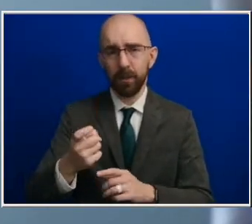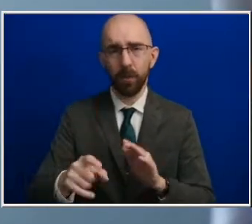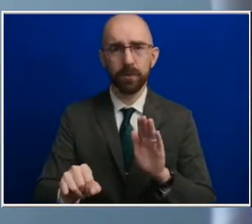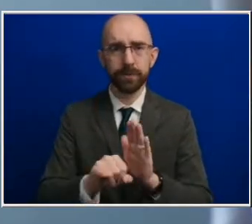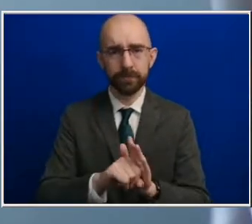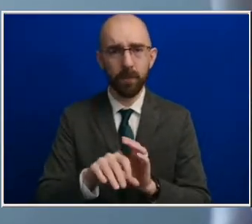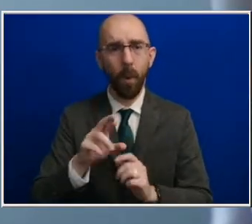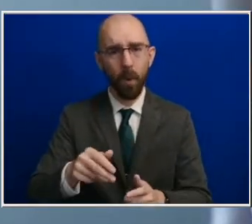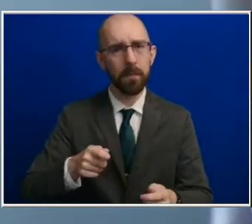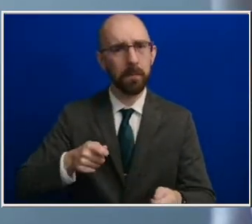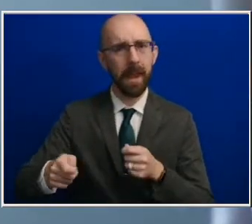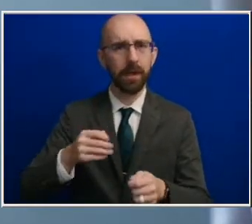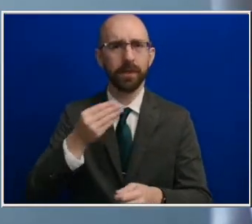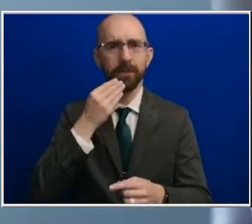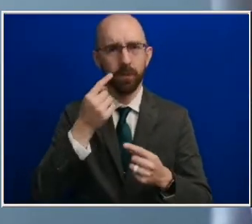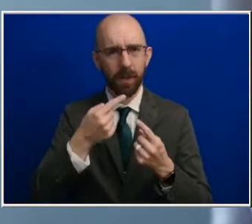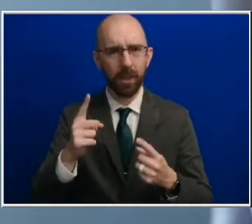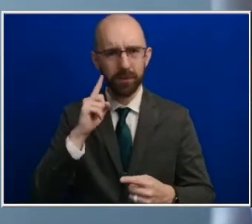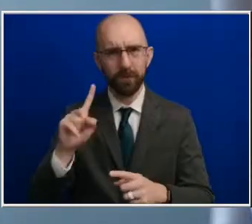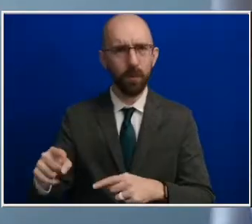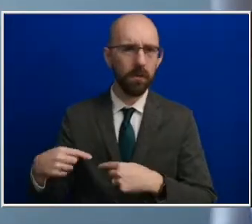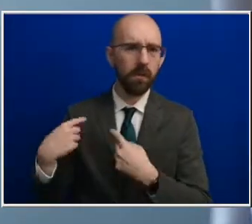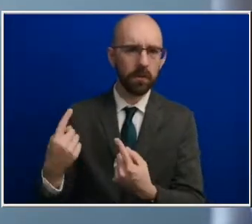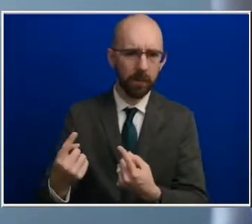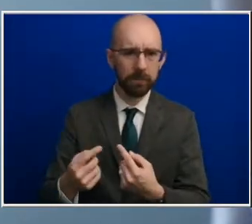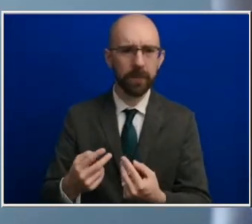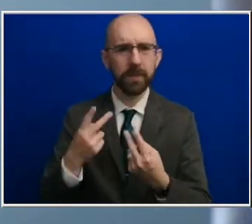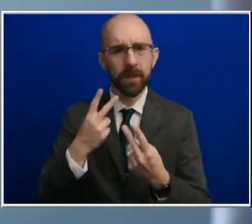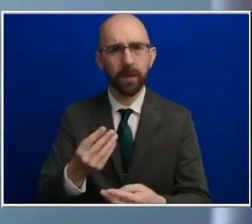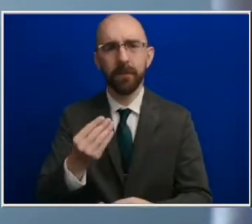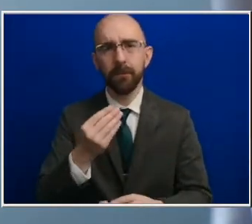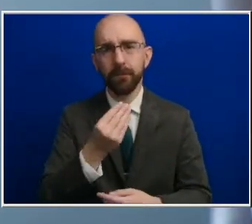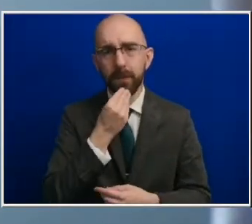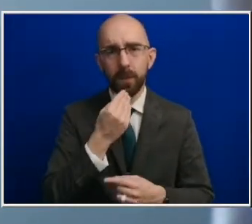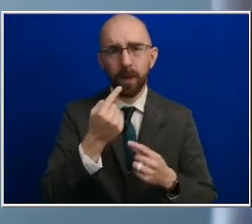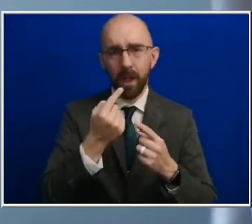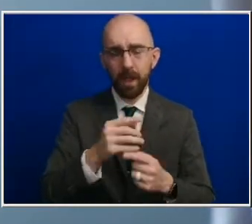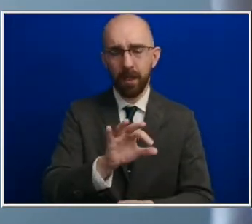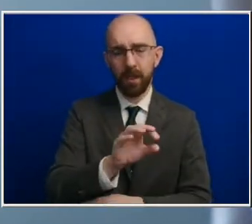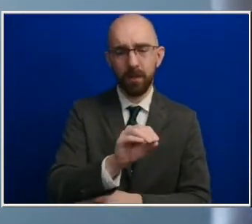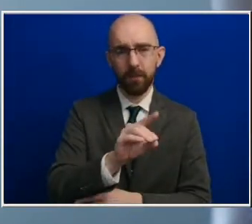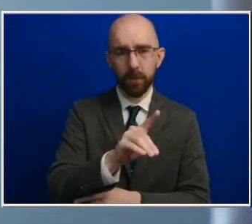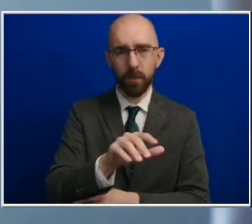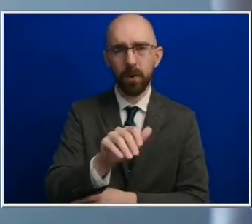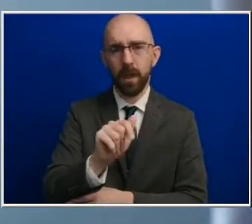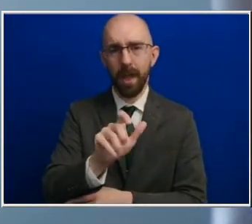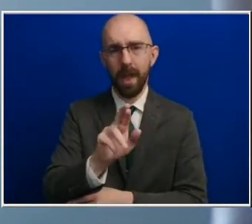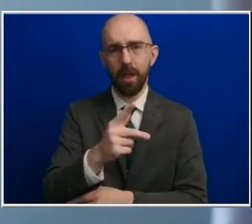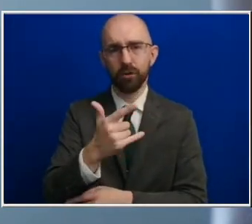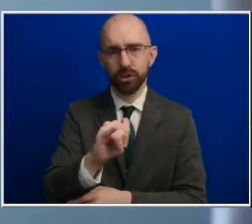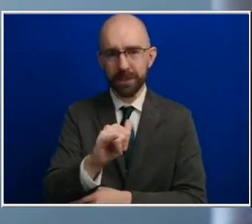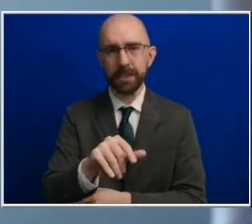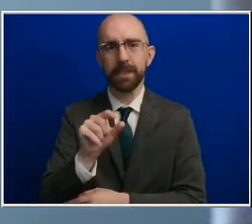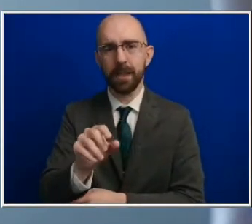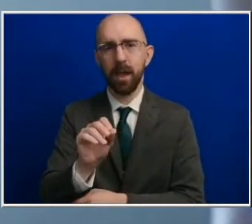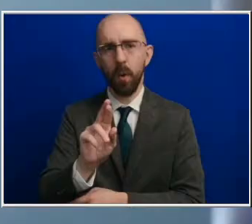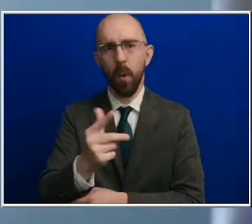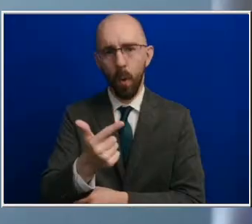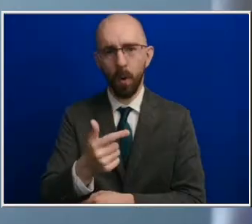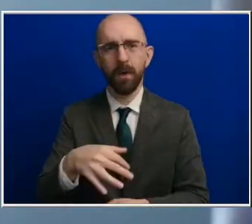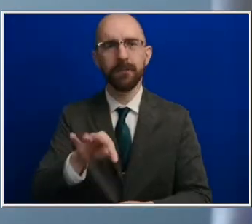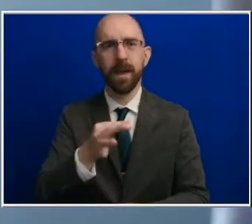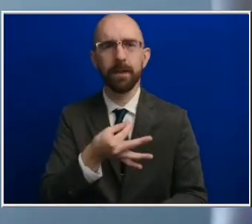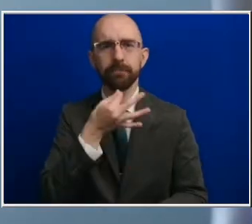food allergies for a long time. Visit foodallergy.org to find expert information that can help guide